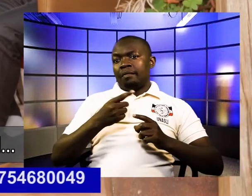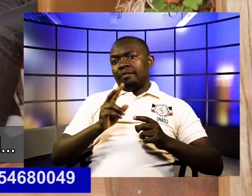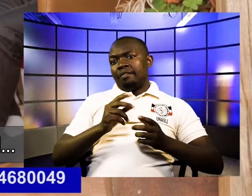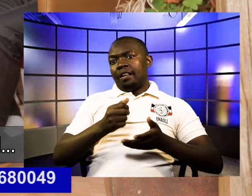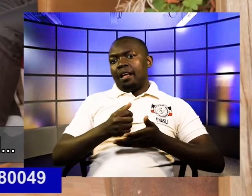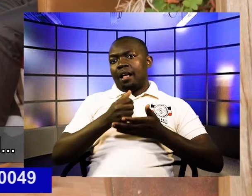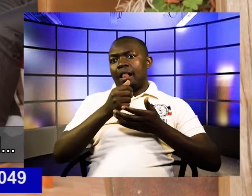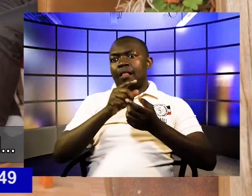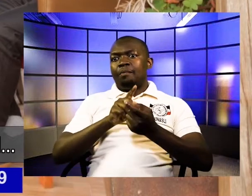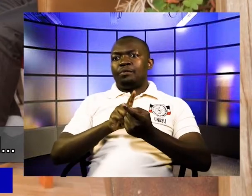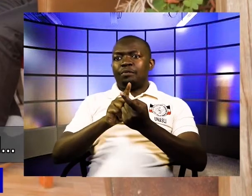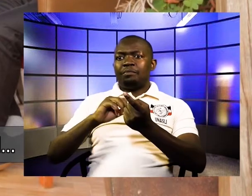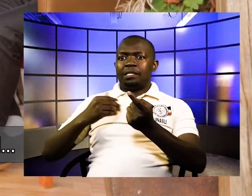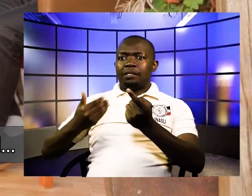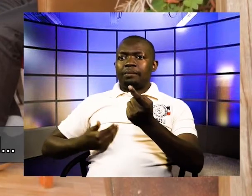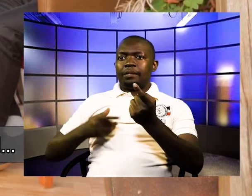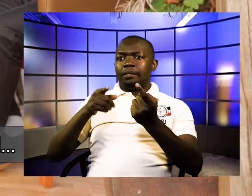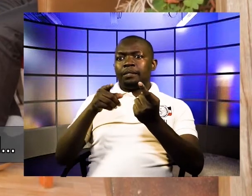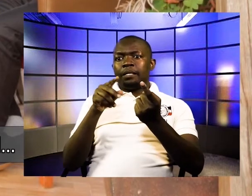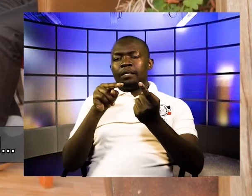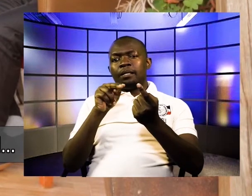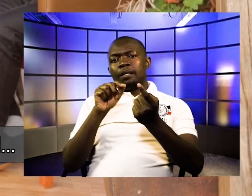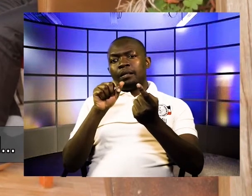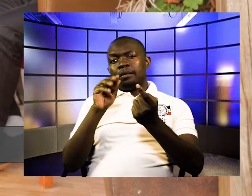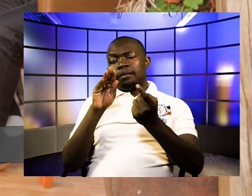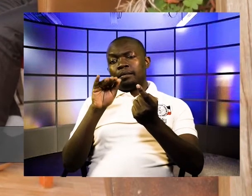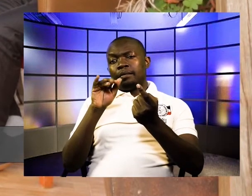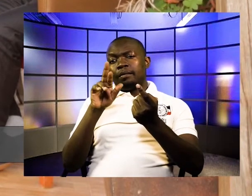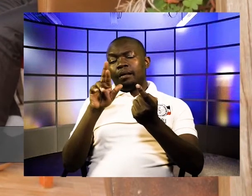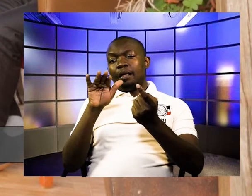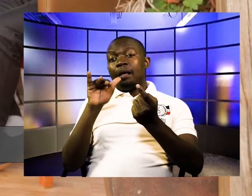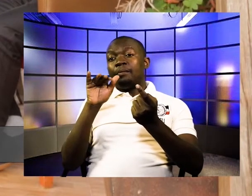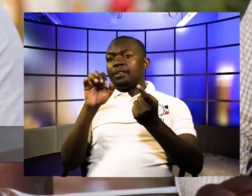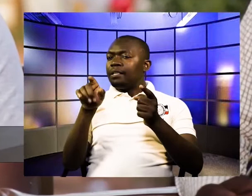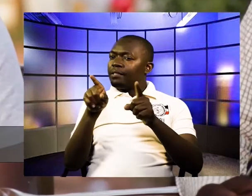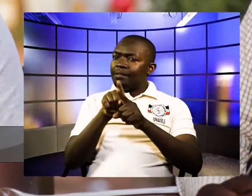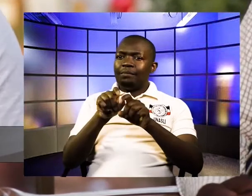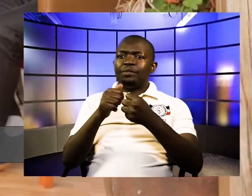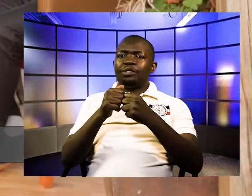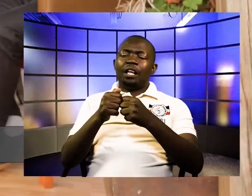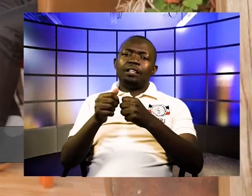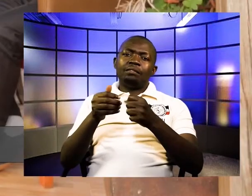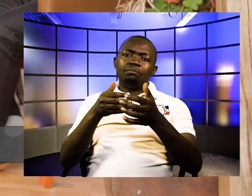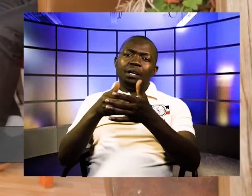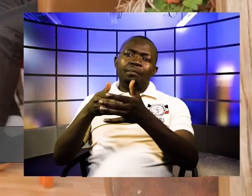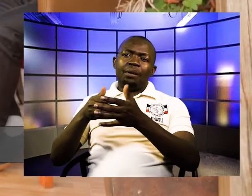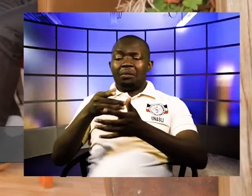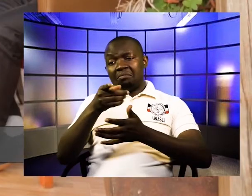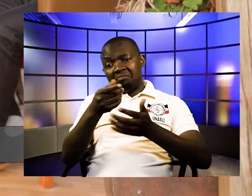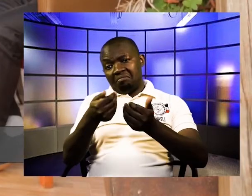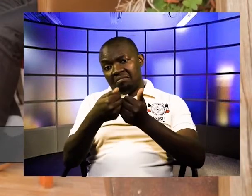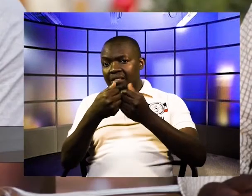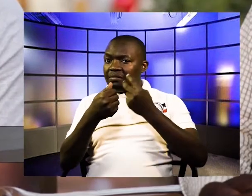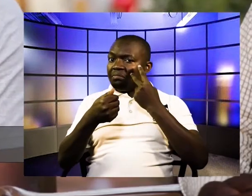yansisinkanyiza omukyalo ono Nabirye nga obuzibu bwe bumu bwasanze, era nga katunogolereko katono